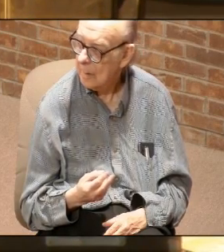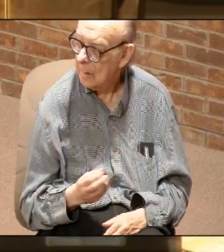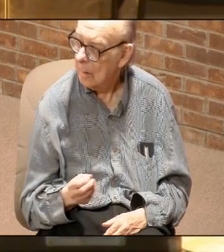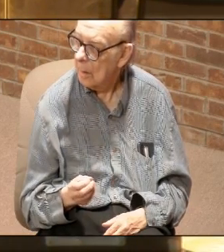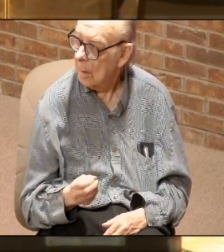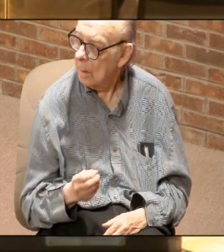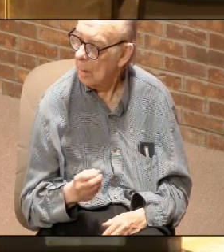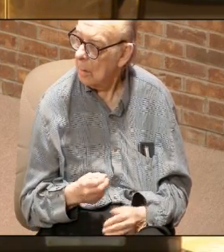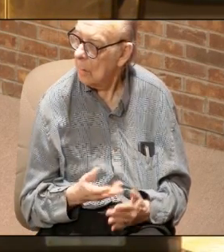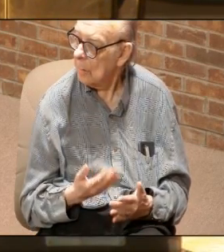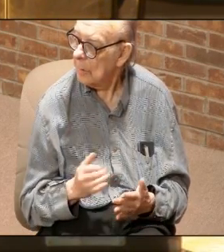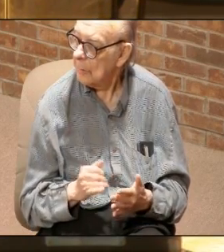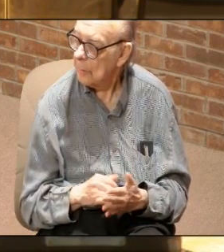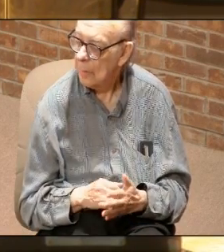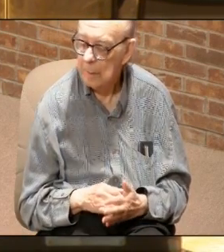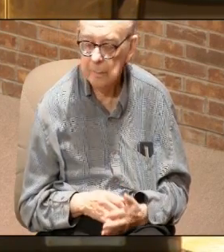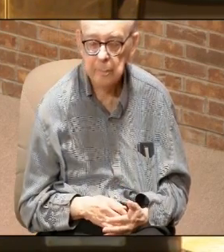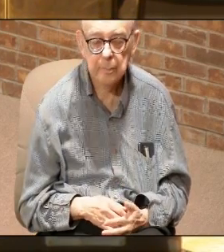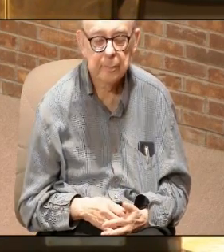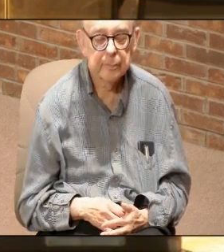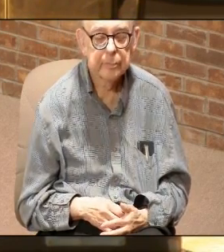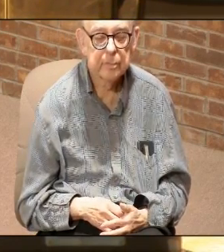The one before that.